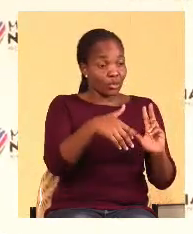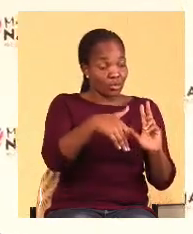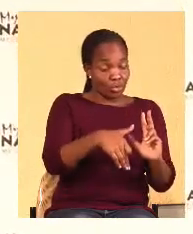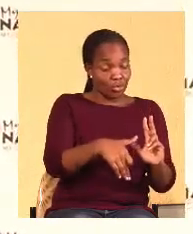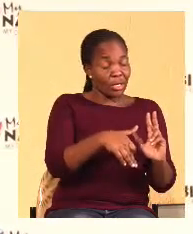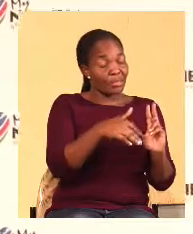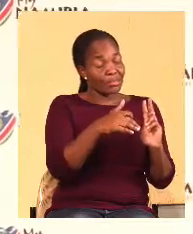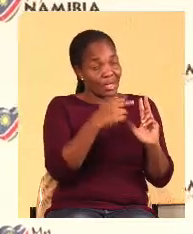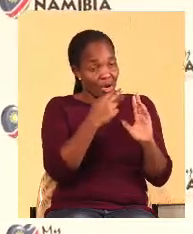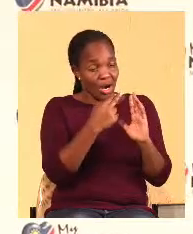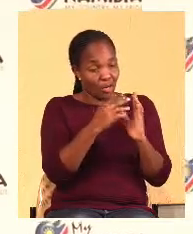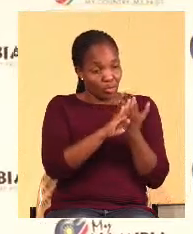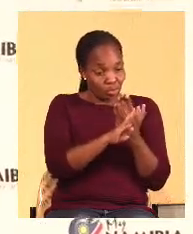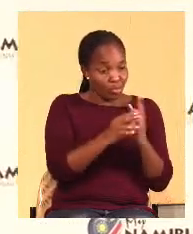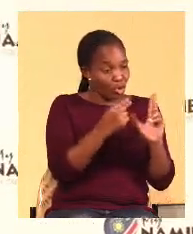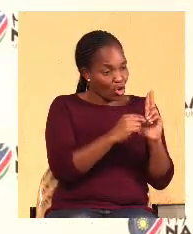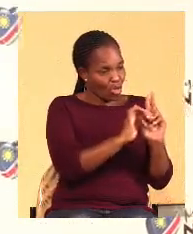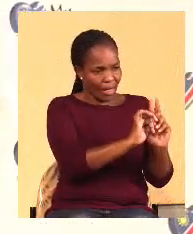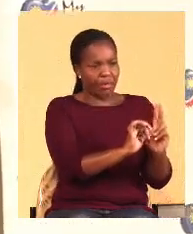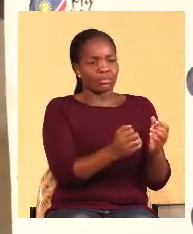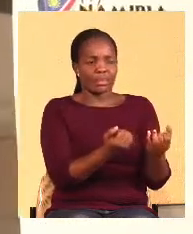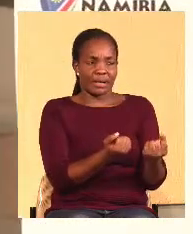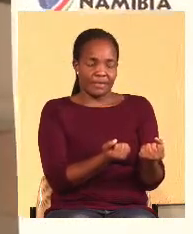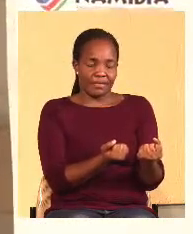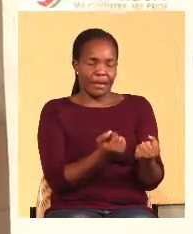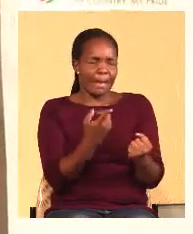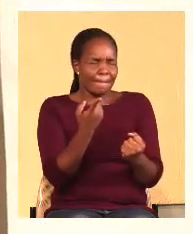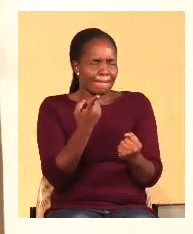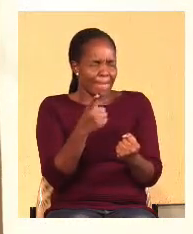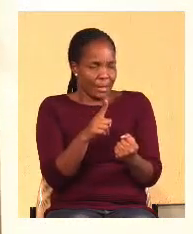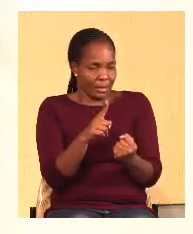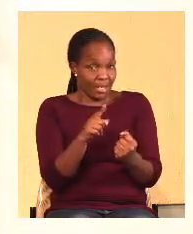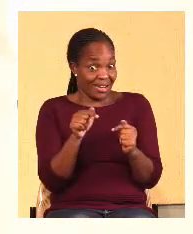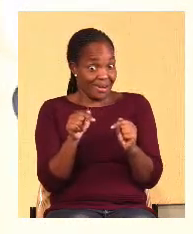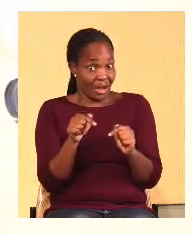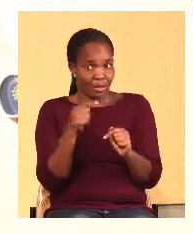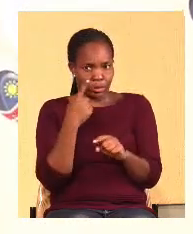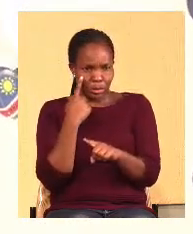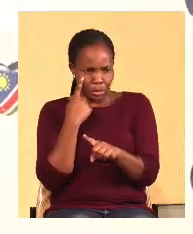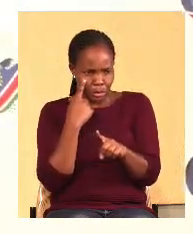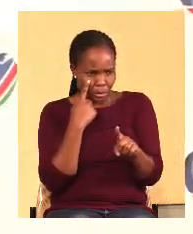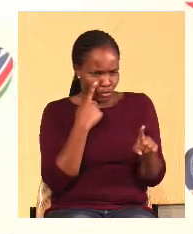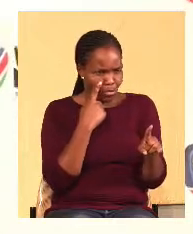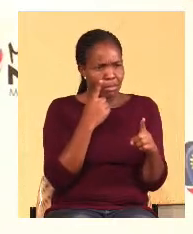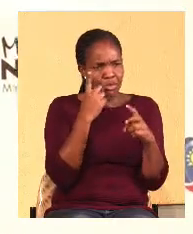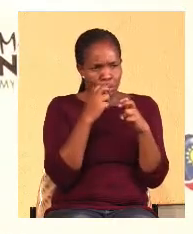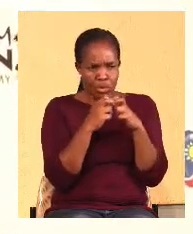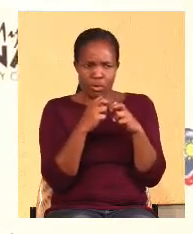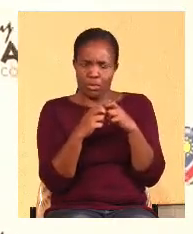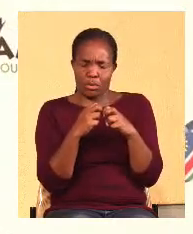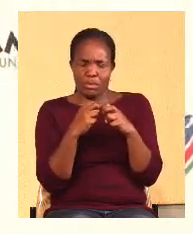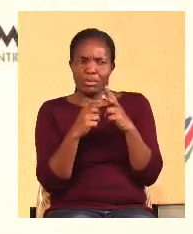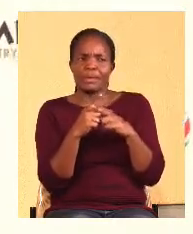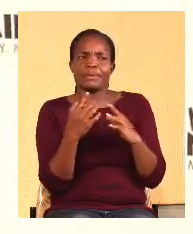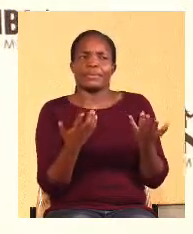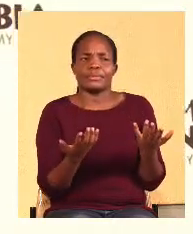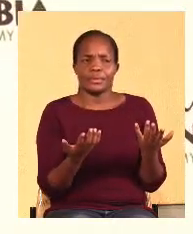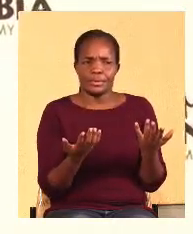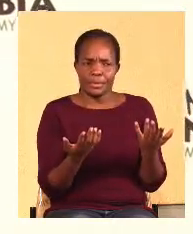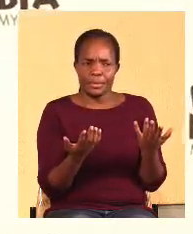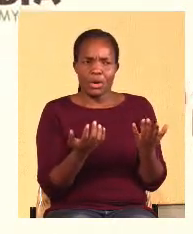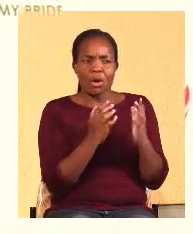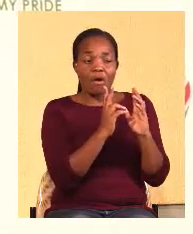we have picked up certain cases or incidents where